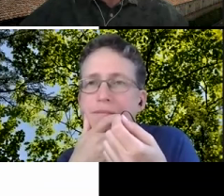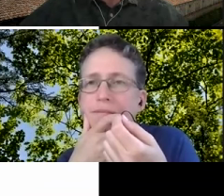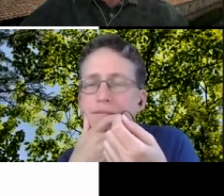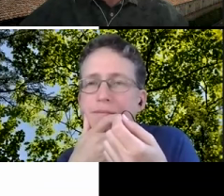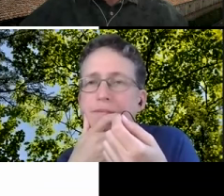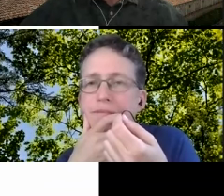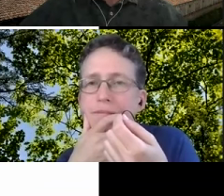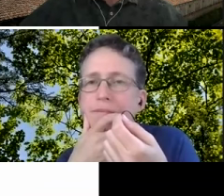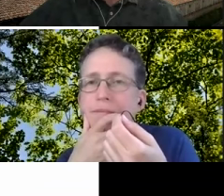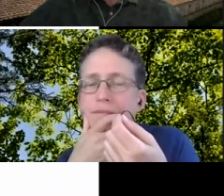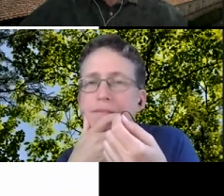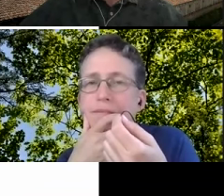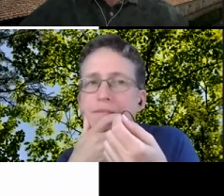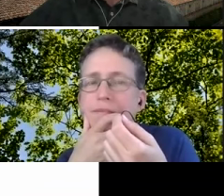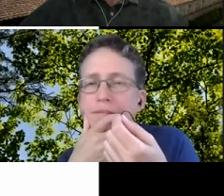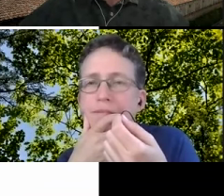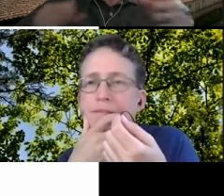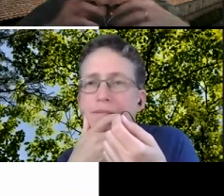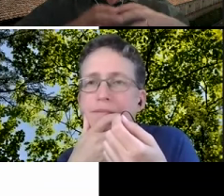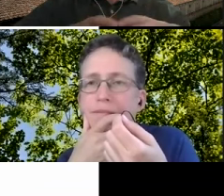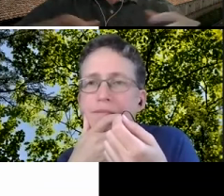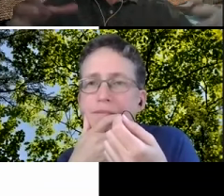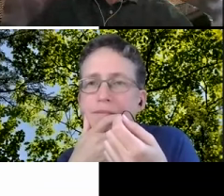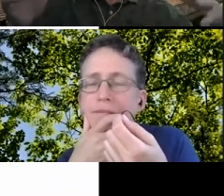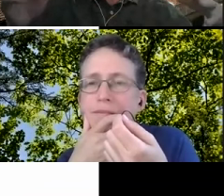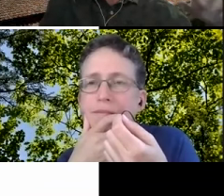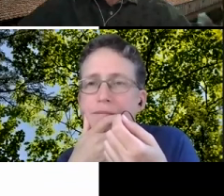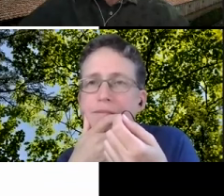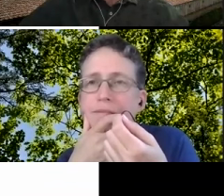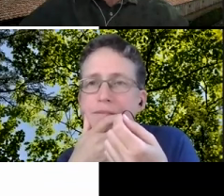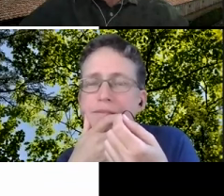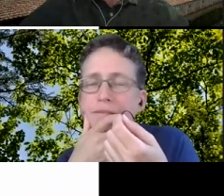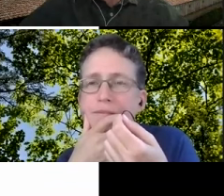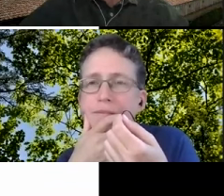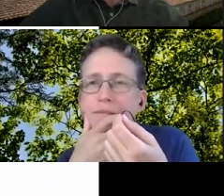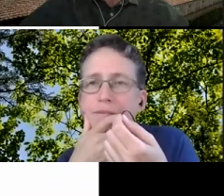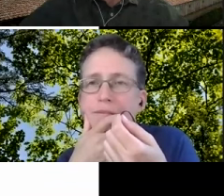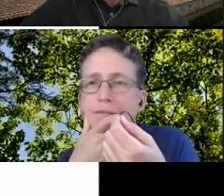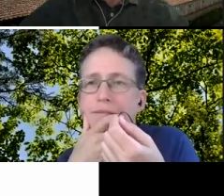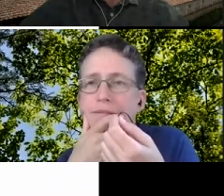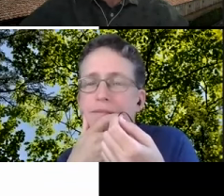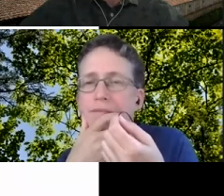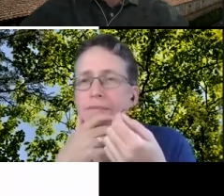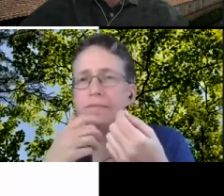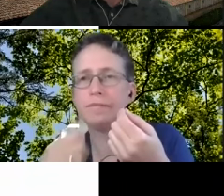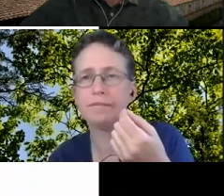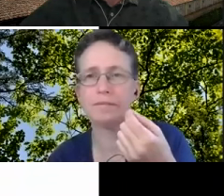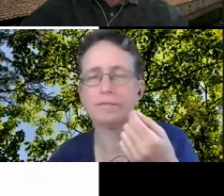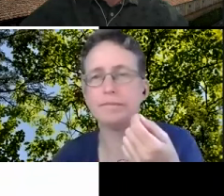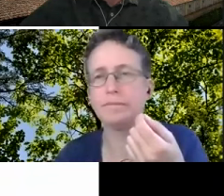lot of the world, because cities are growing, especially with suburban